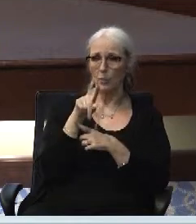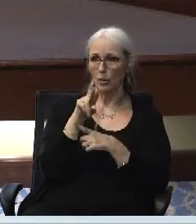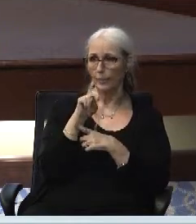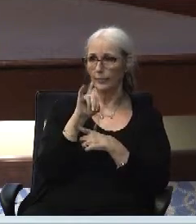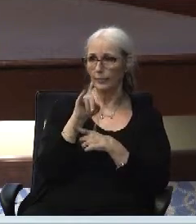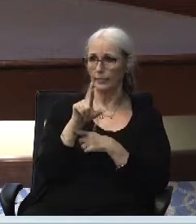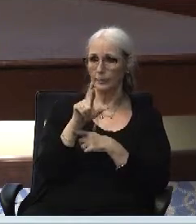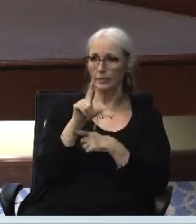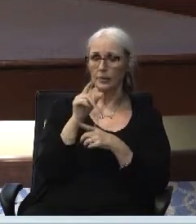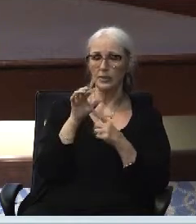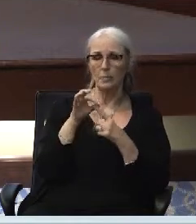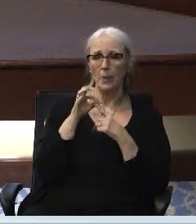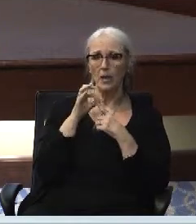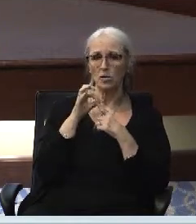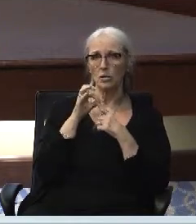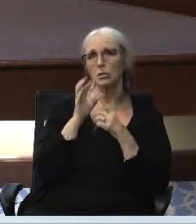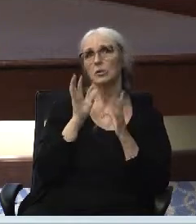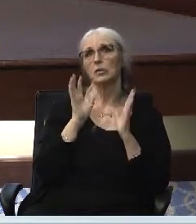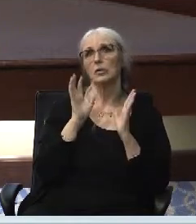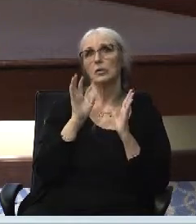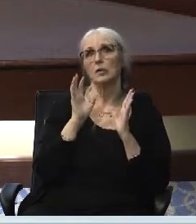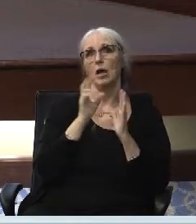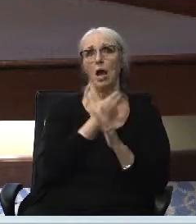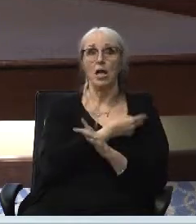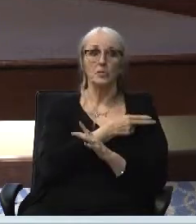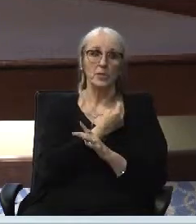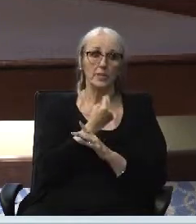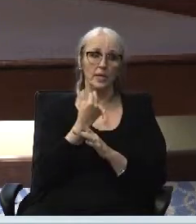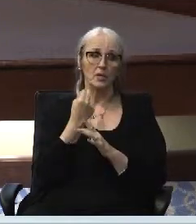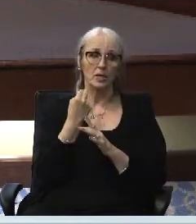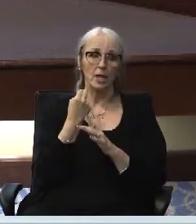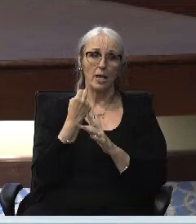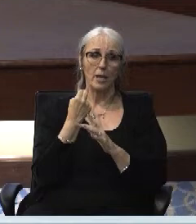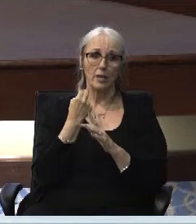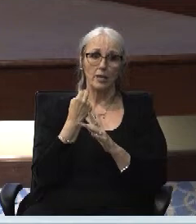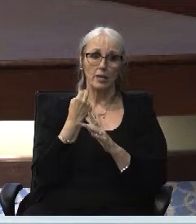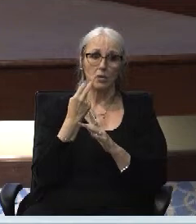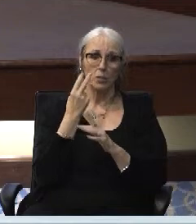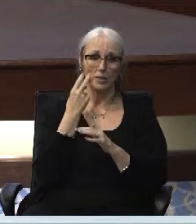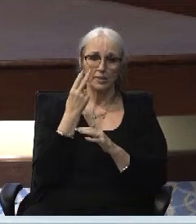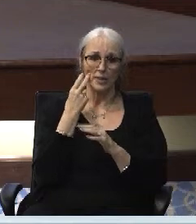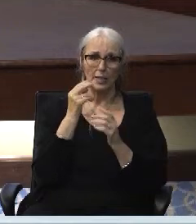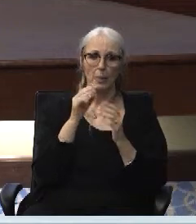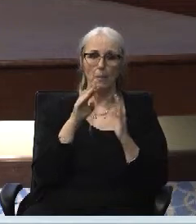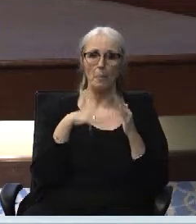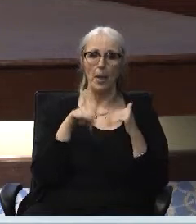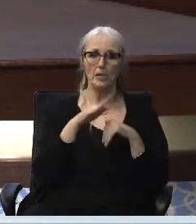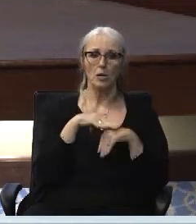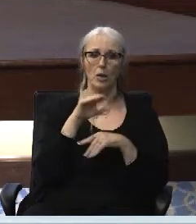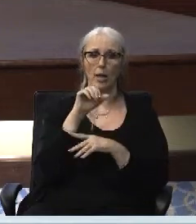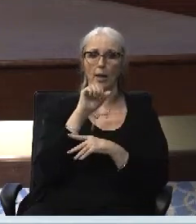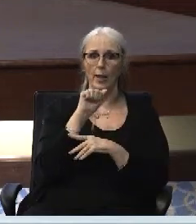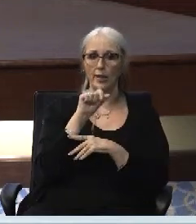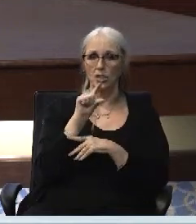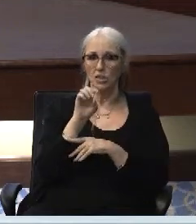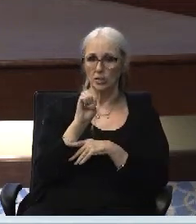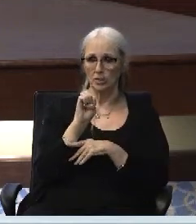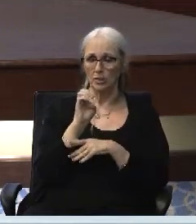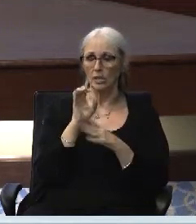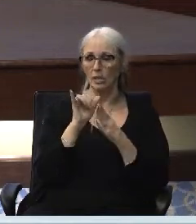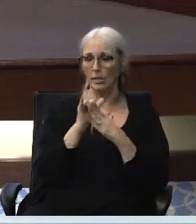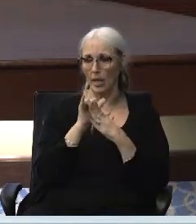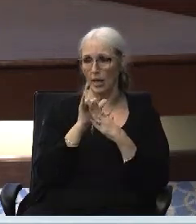and as well as hospitalizations and fatalities based on age. And it goes as far as